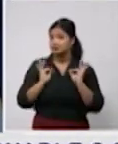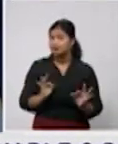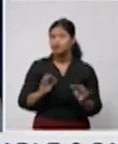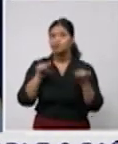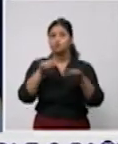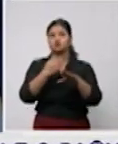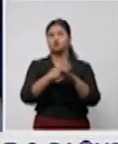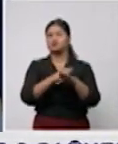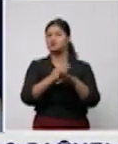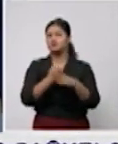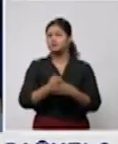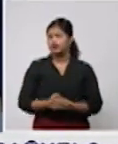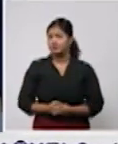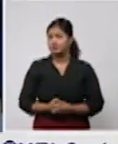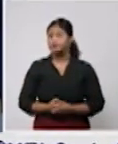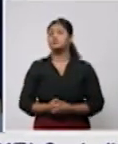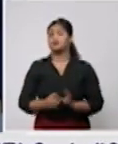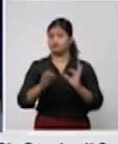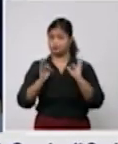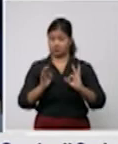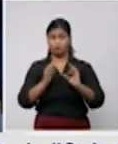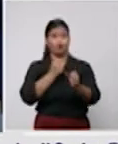Therefore, a total of